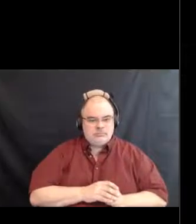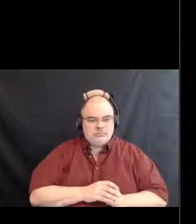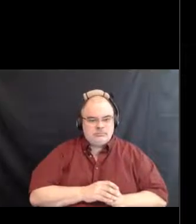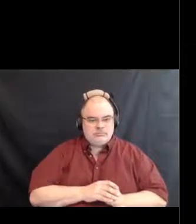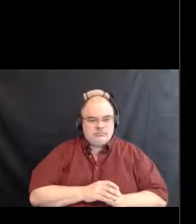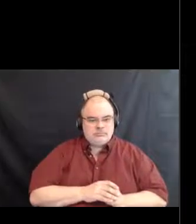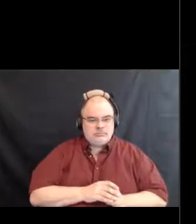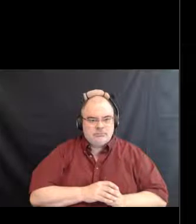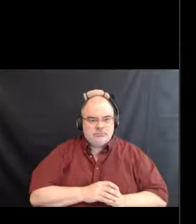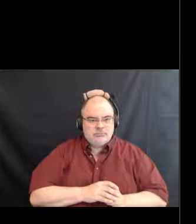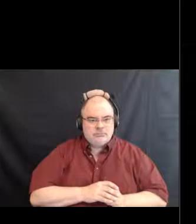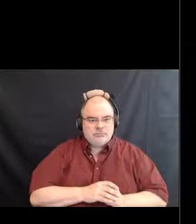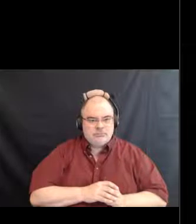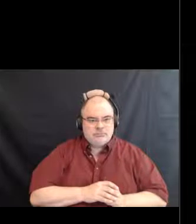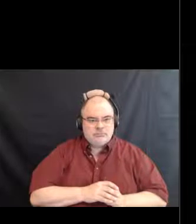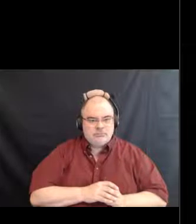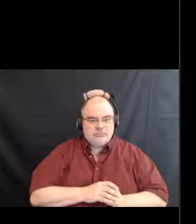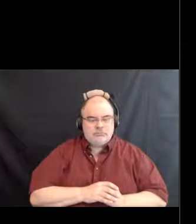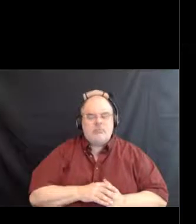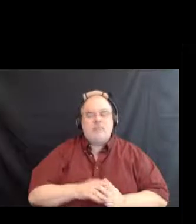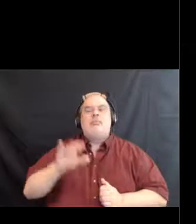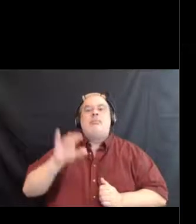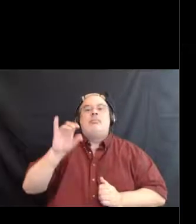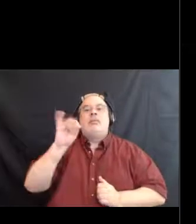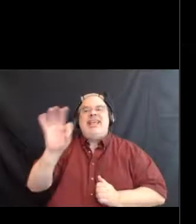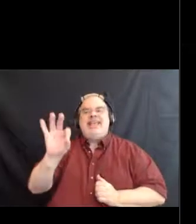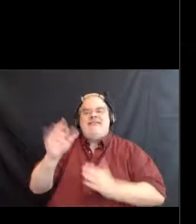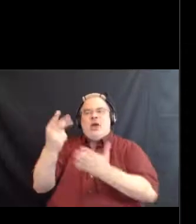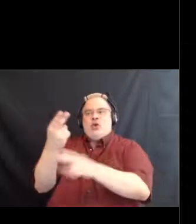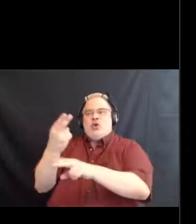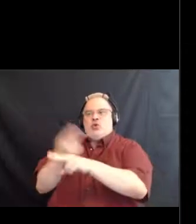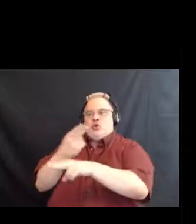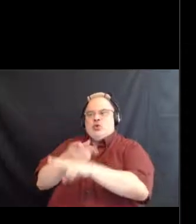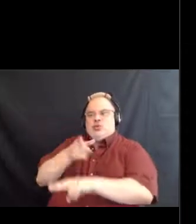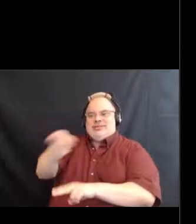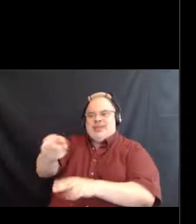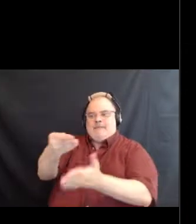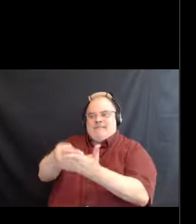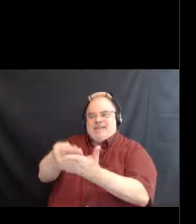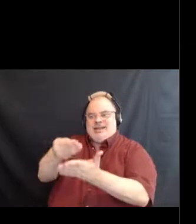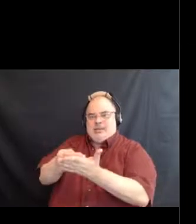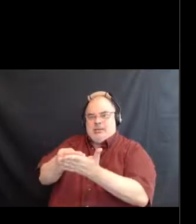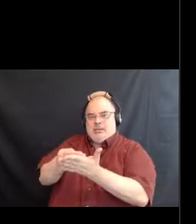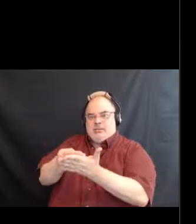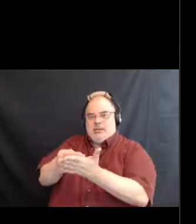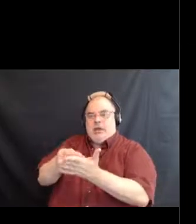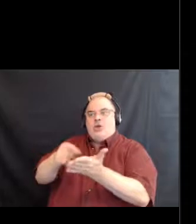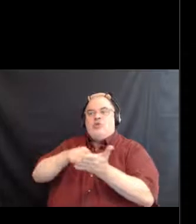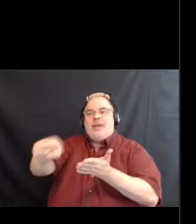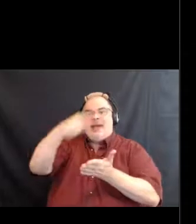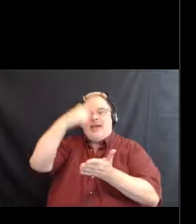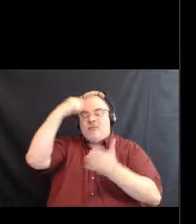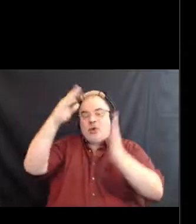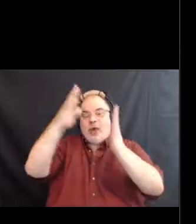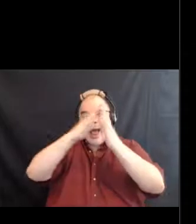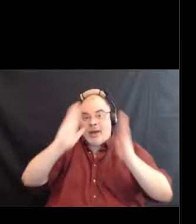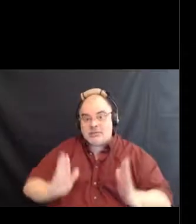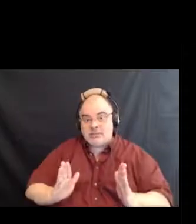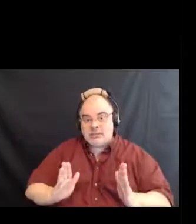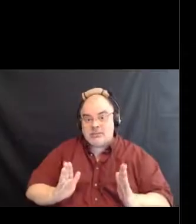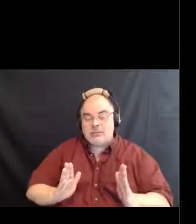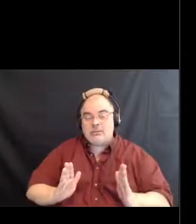So it's important to know, if you're using an ABLE account to pay for housing expenses